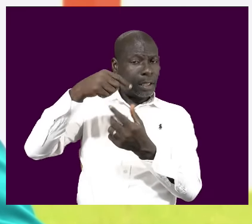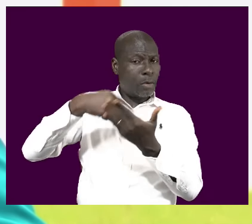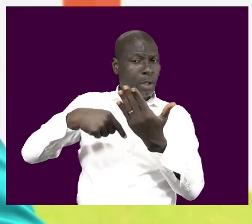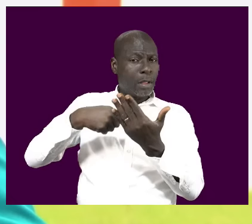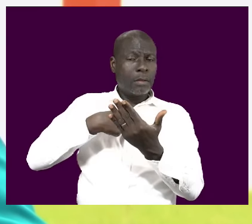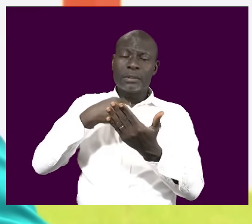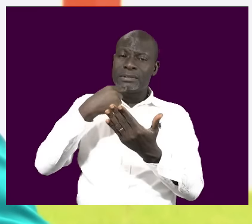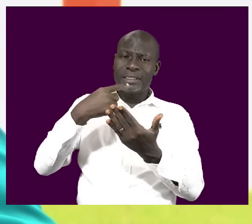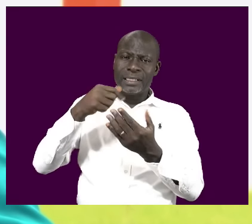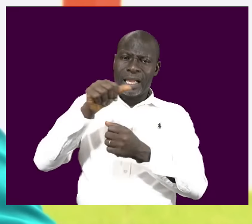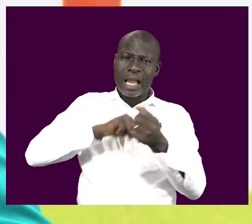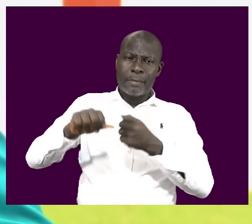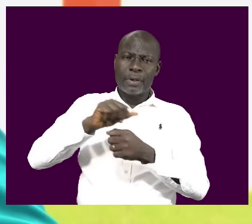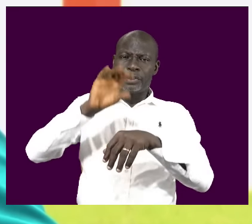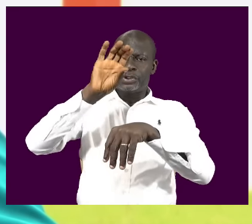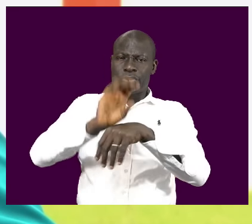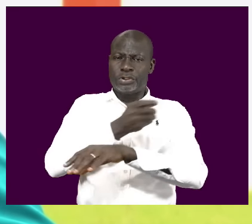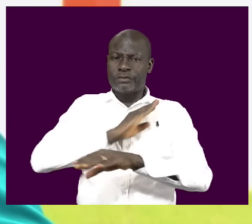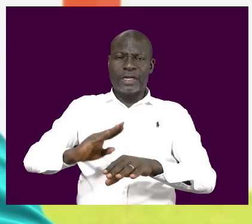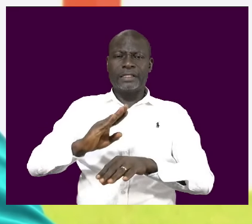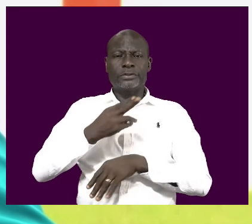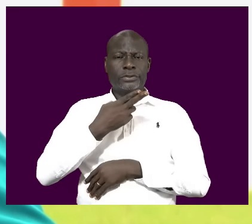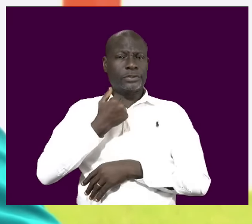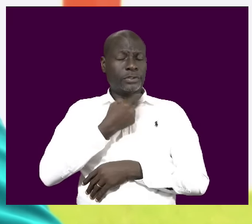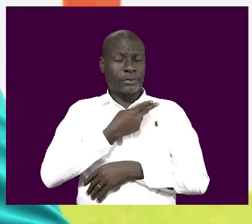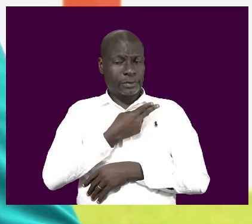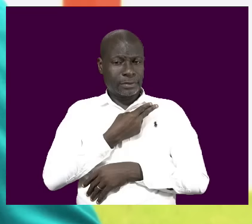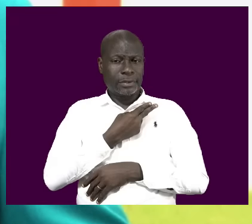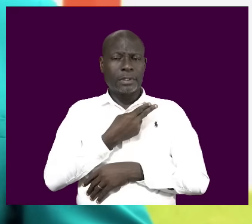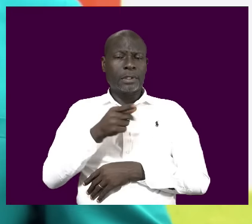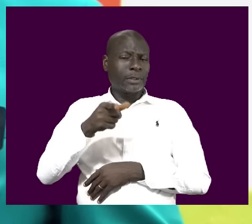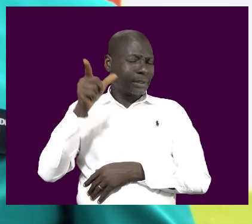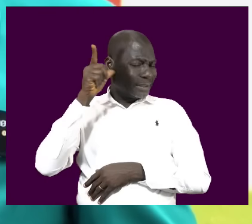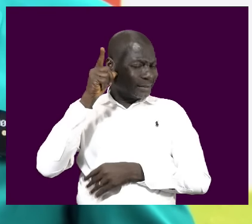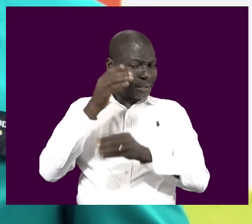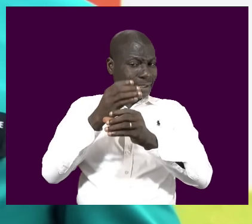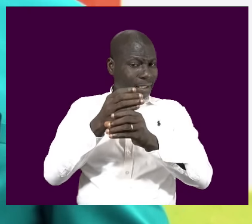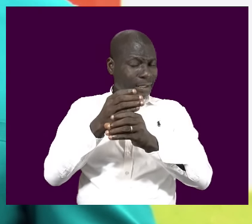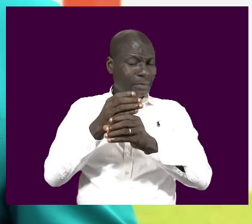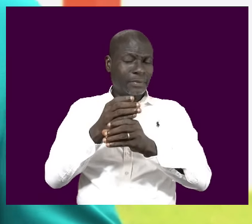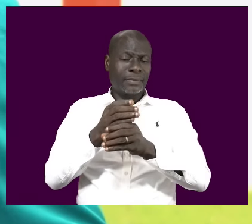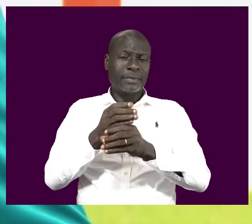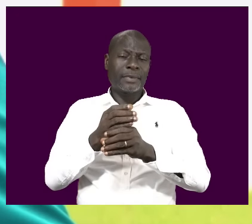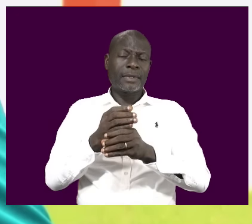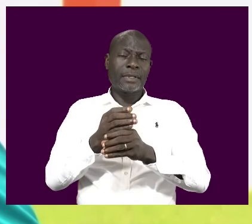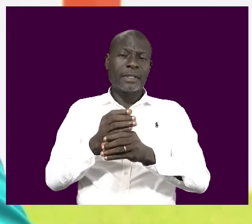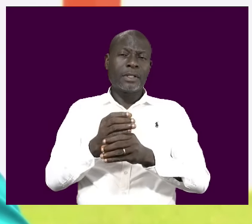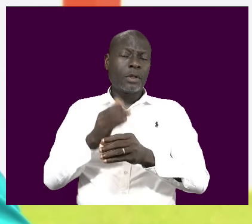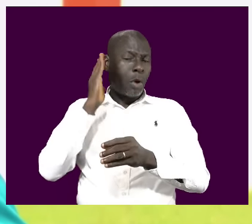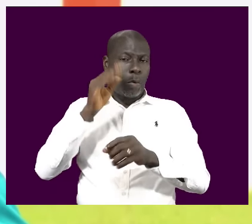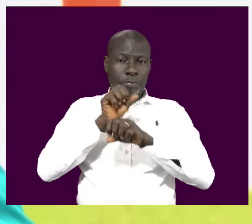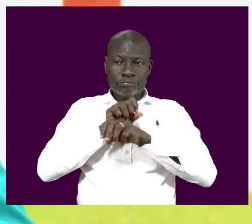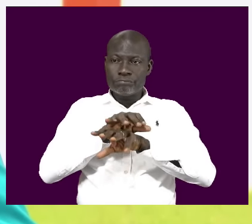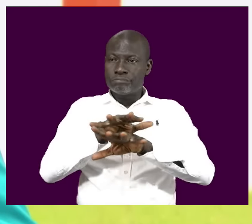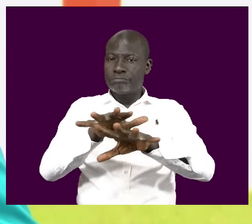eba minuanom Church of Christ asempaka fo se muntie na muntie ni ye na entra enkoka